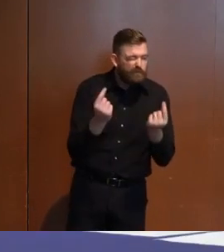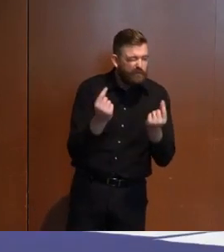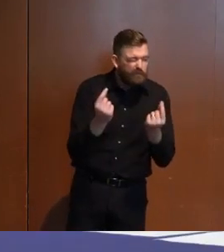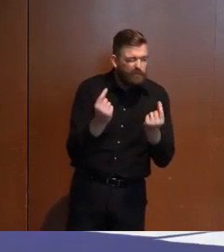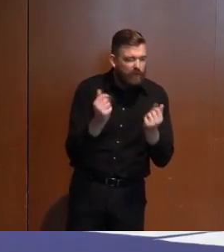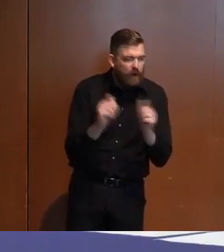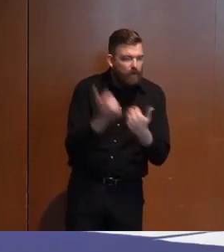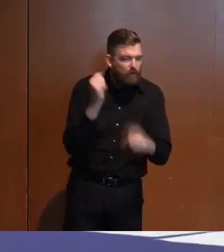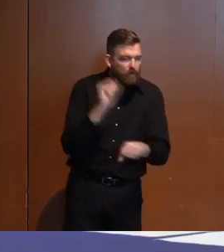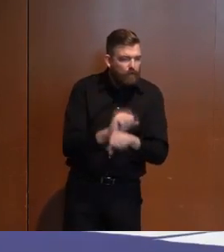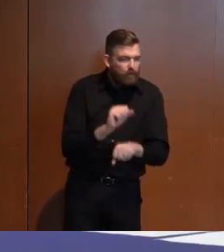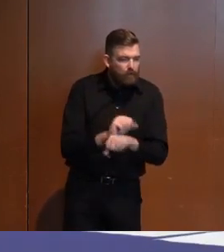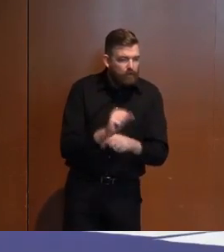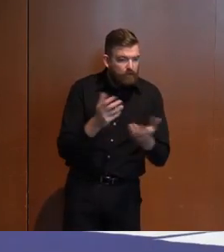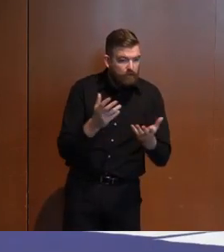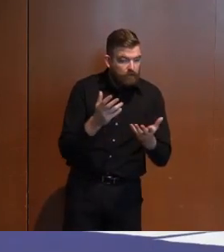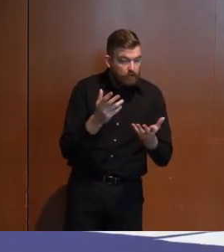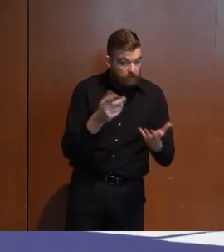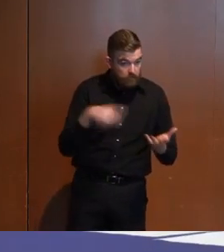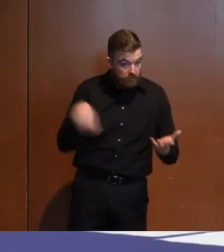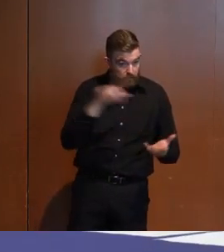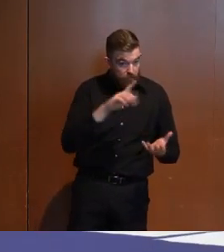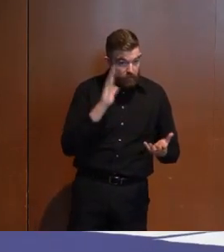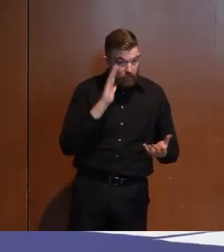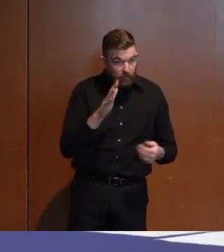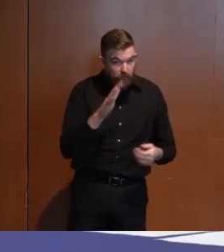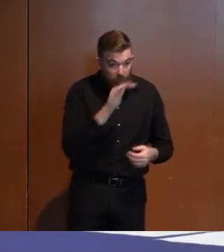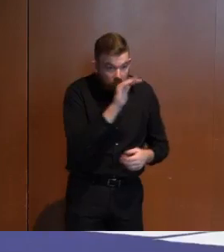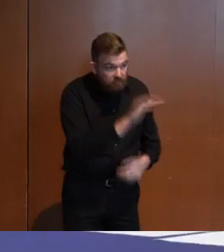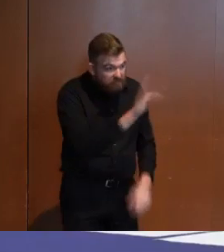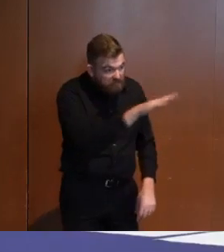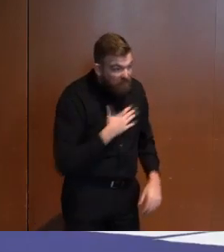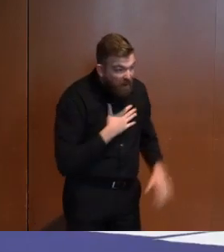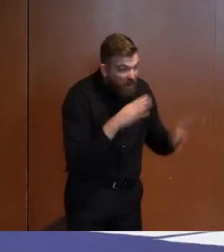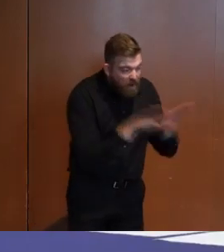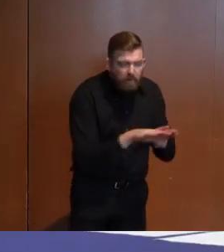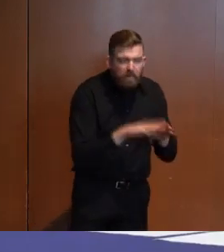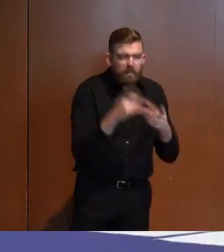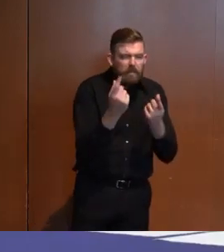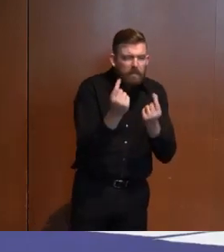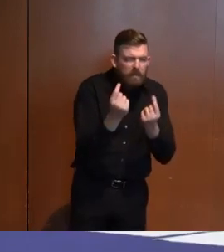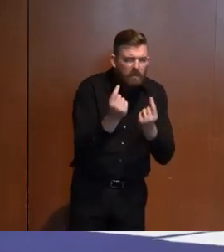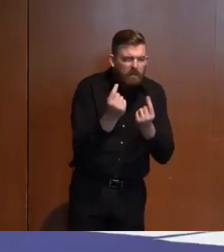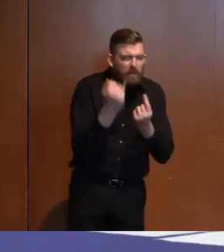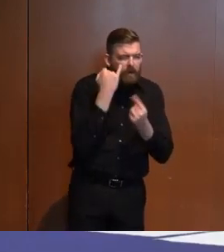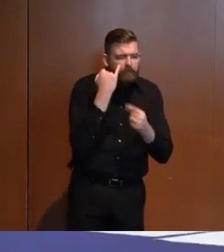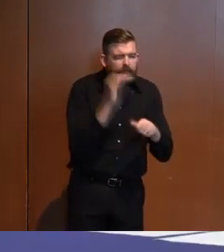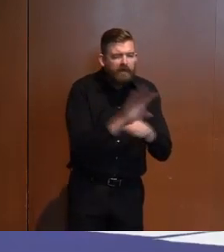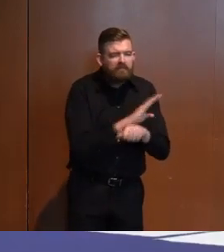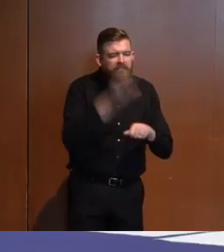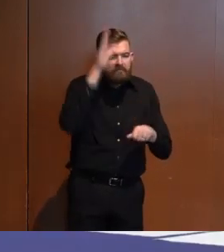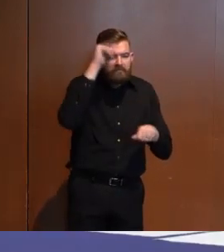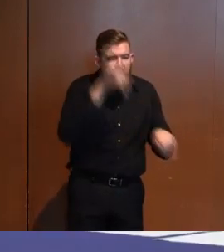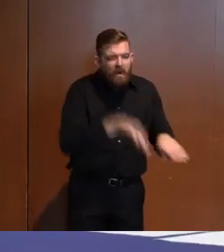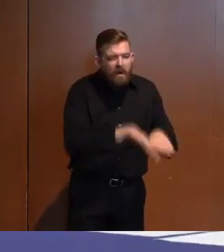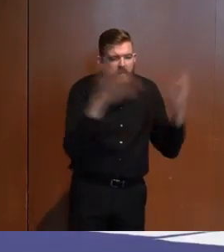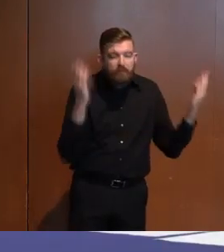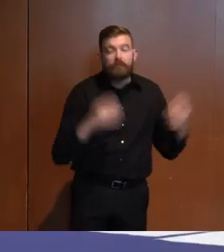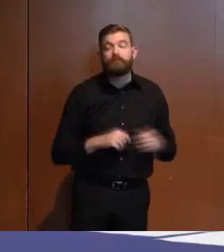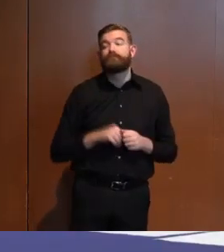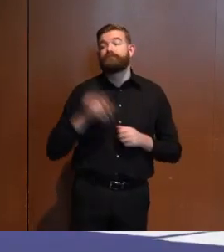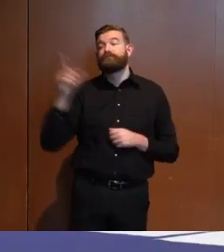you guys doing? I'm going to, while Pat answers your two questions about the hospitals, I'm going to give Matt Plotkin, who's somewhere here, a heads